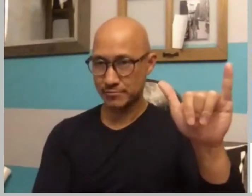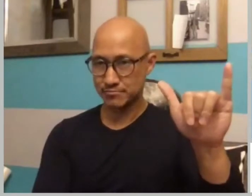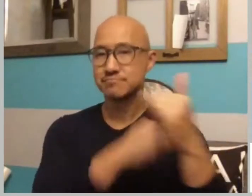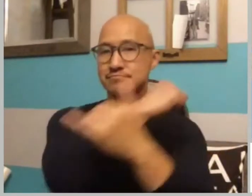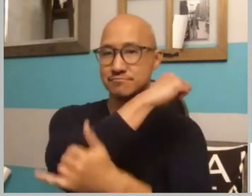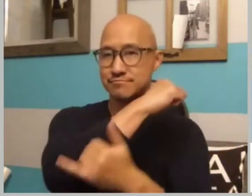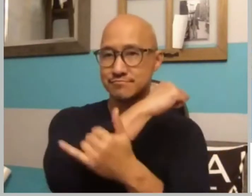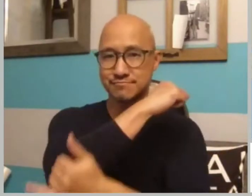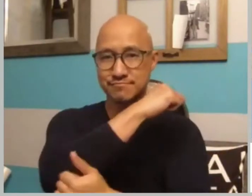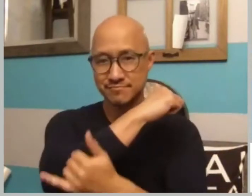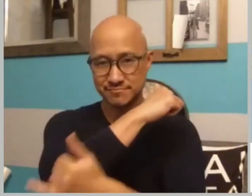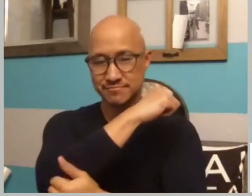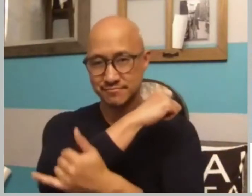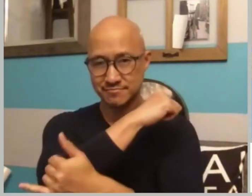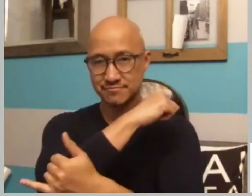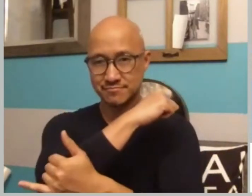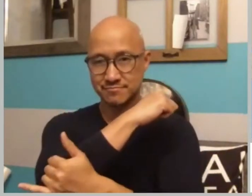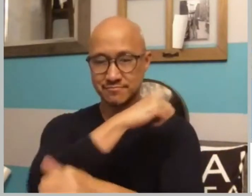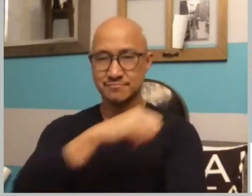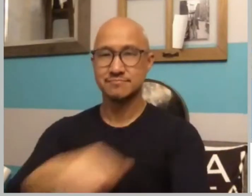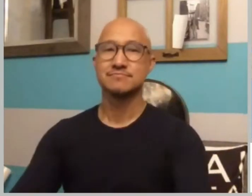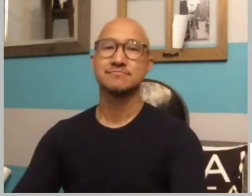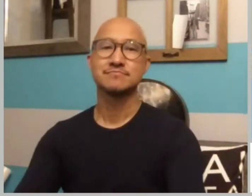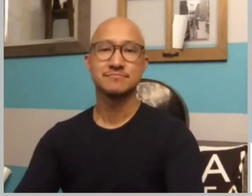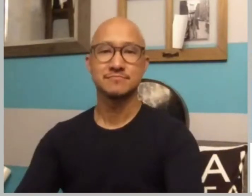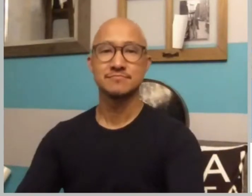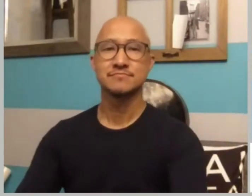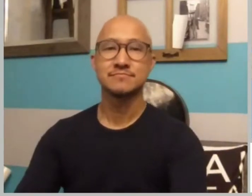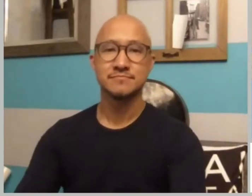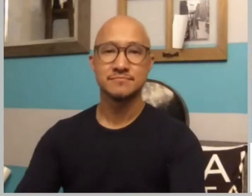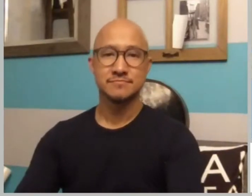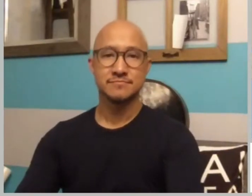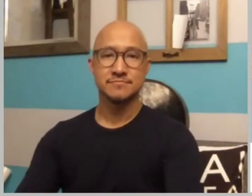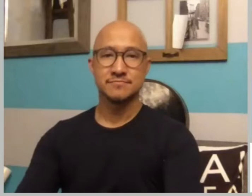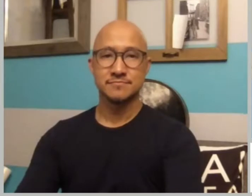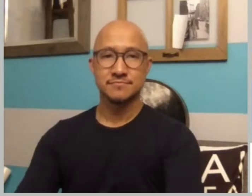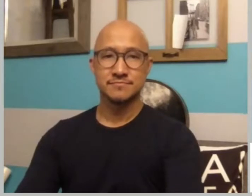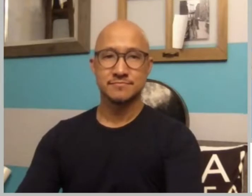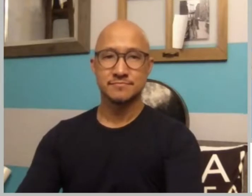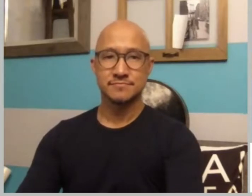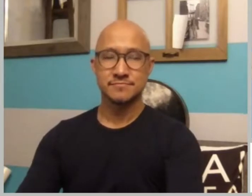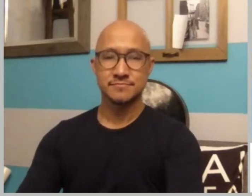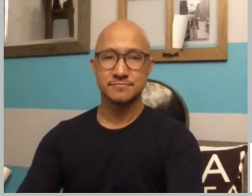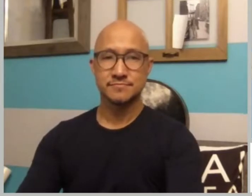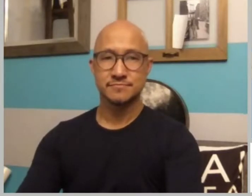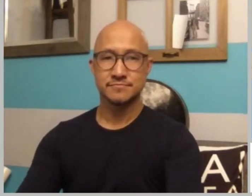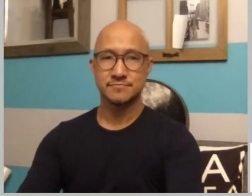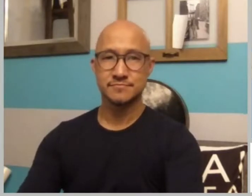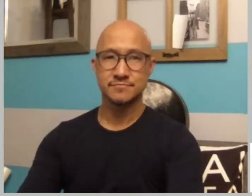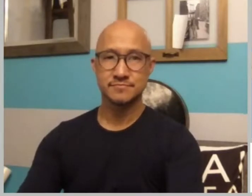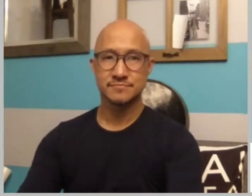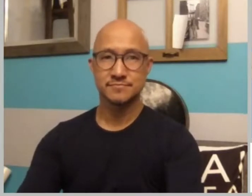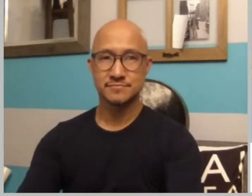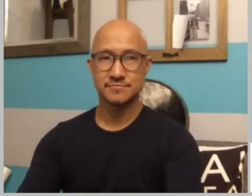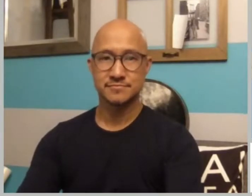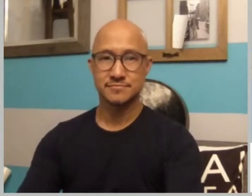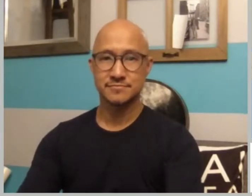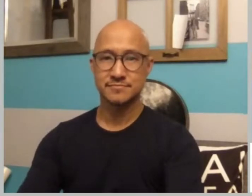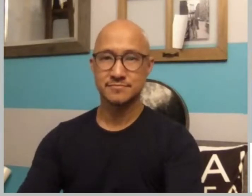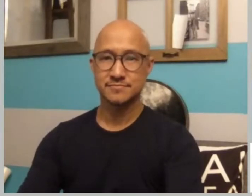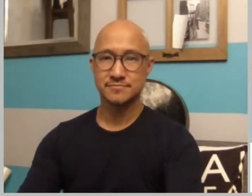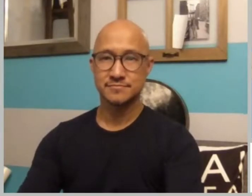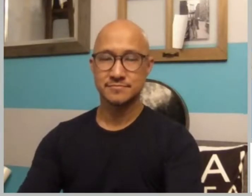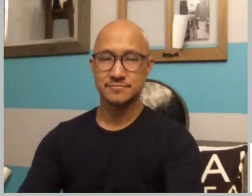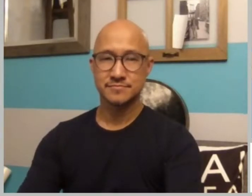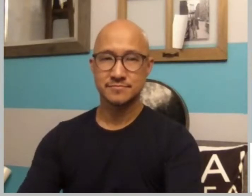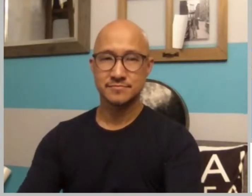Mediterranean and the Black Sea. And one of the things, or common view that was believed at that time, was that